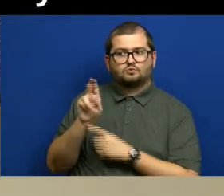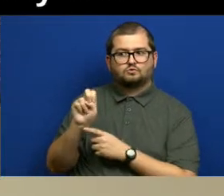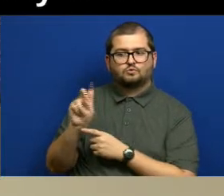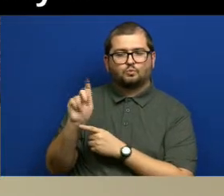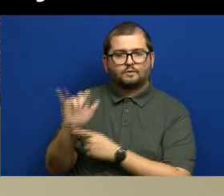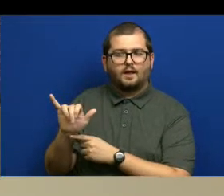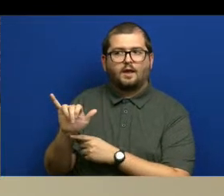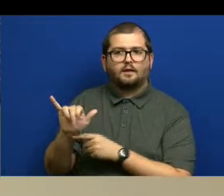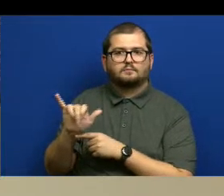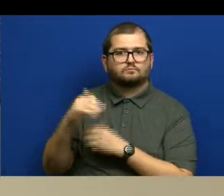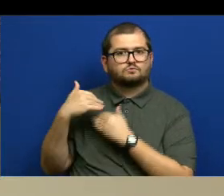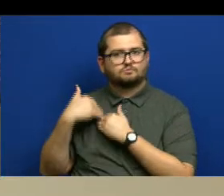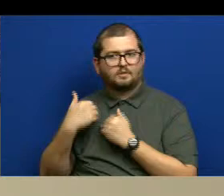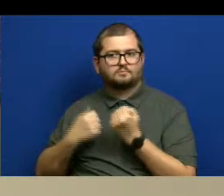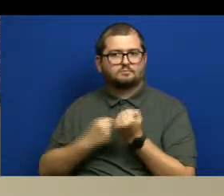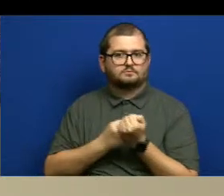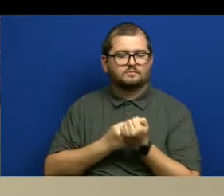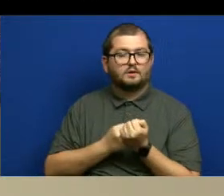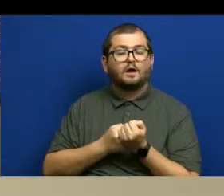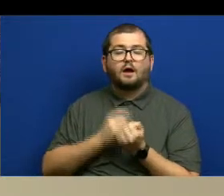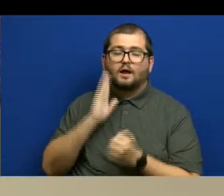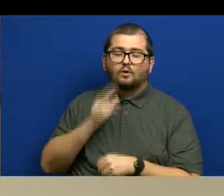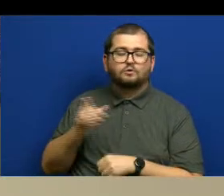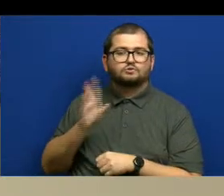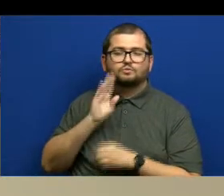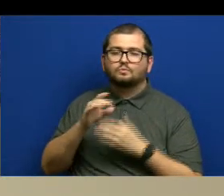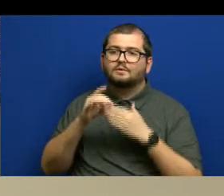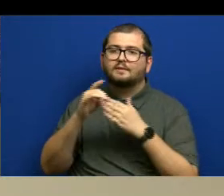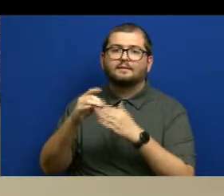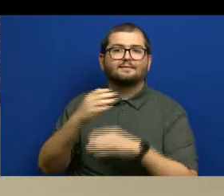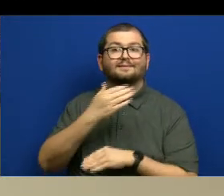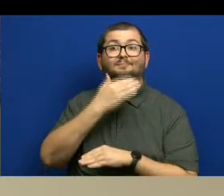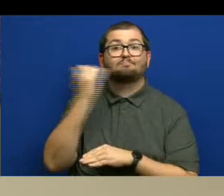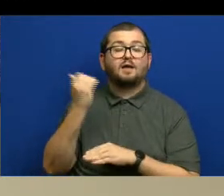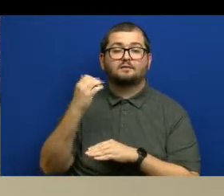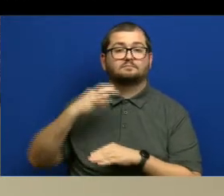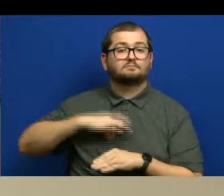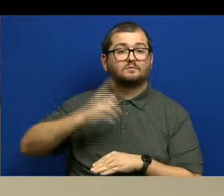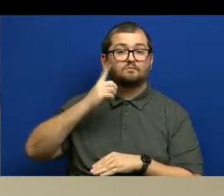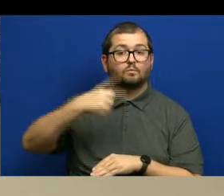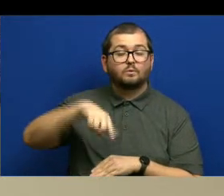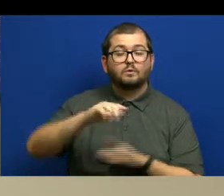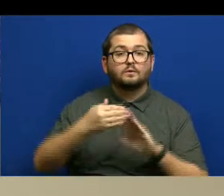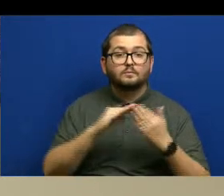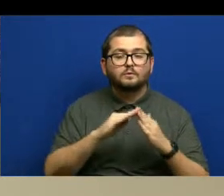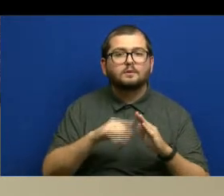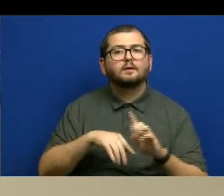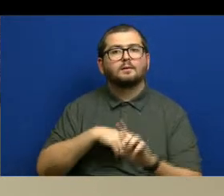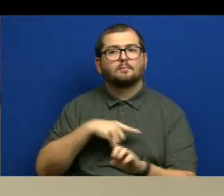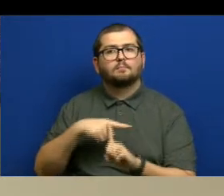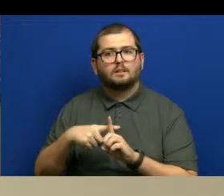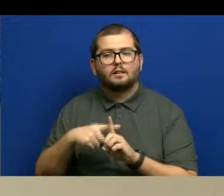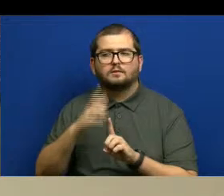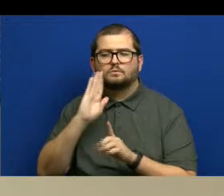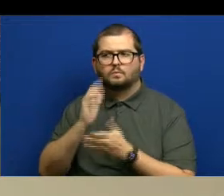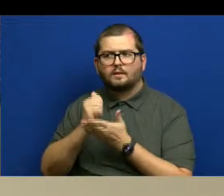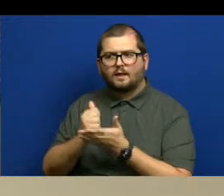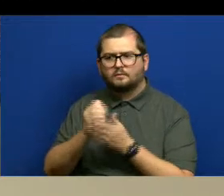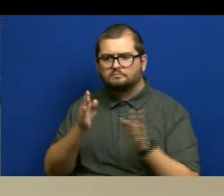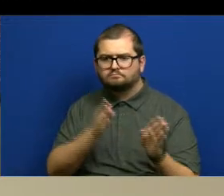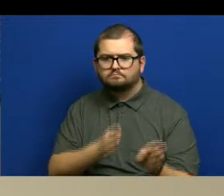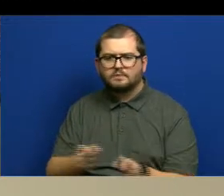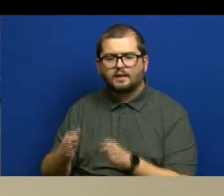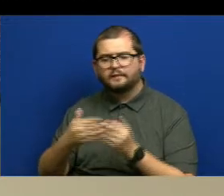that. I have no doubt that Suke would not only lead the agency for the best benefit of the communities, she will also create a pathway and strategic plan